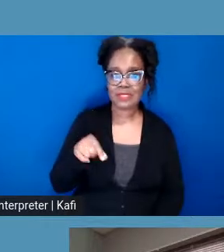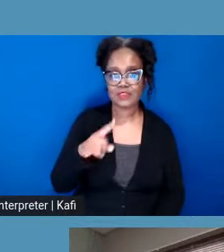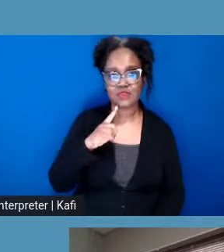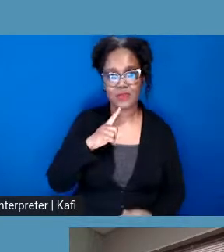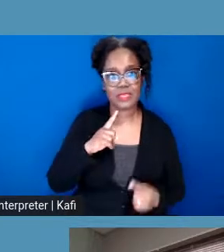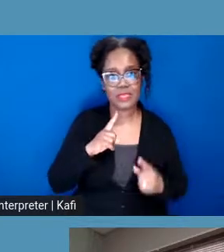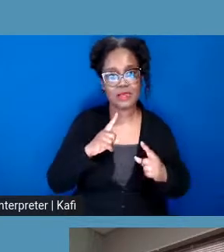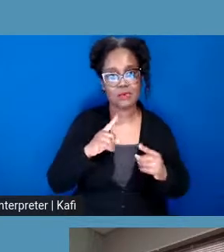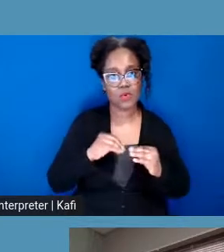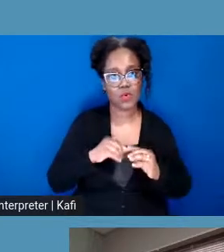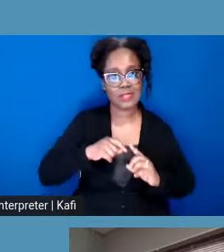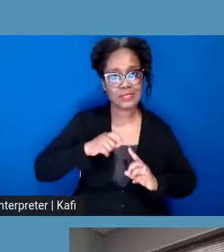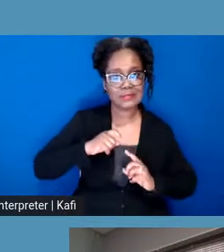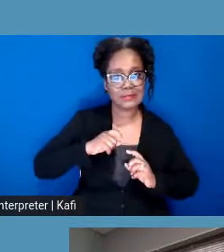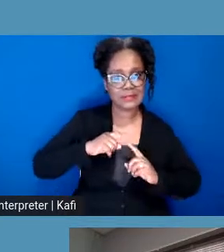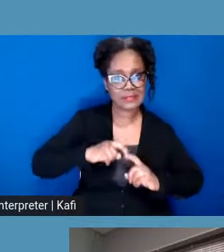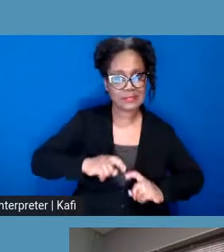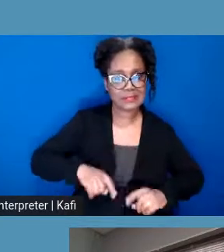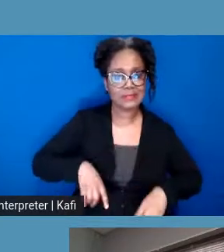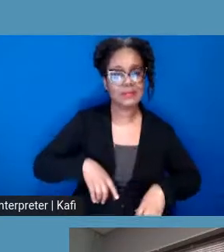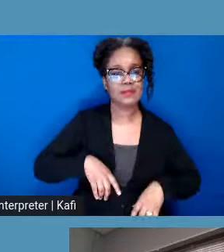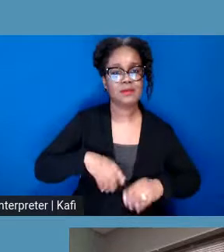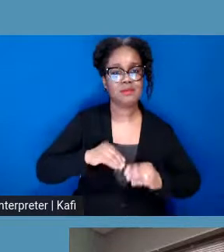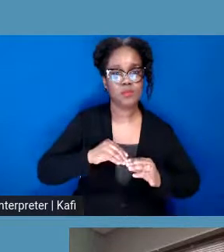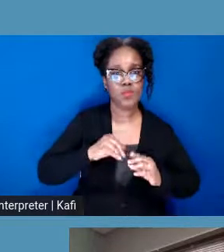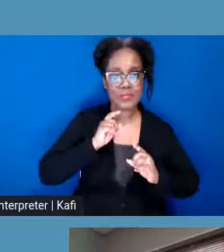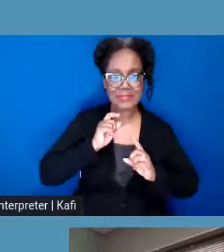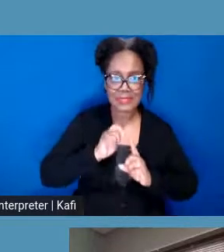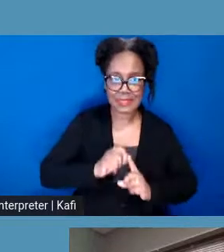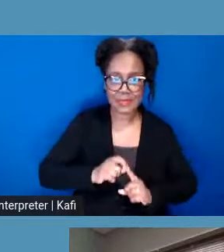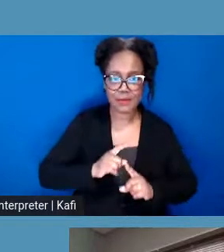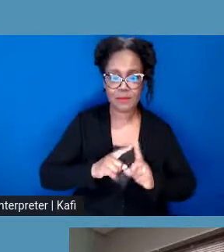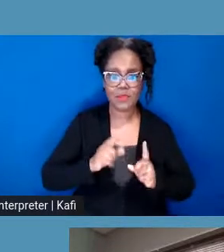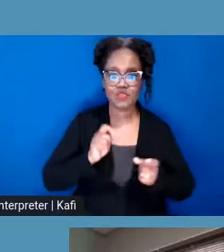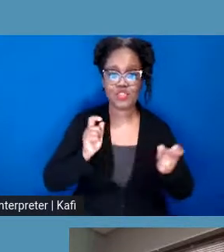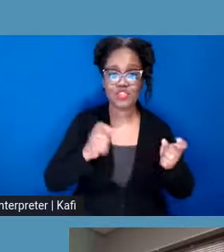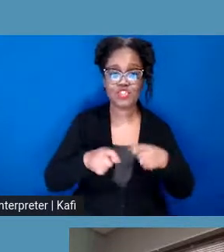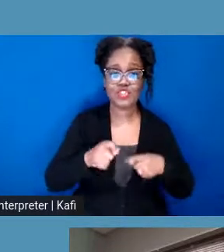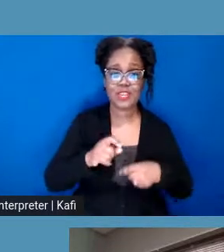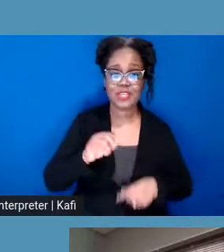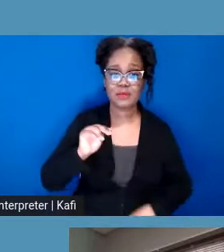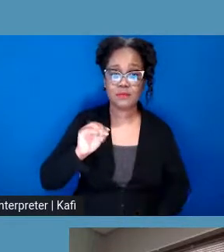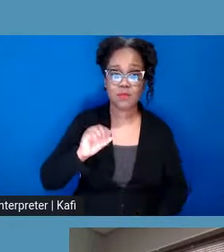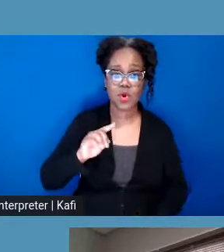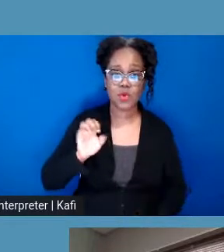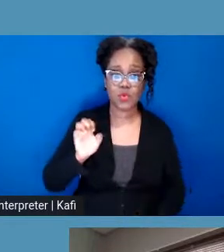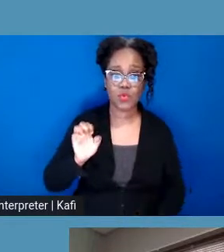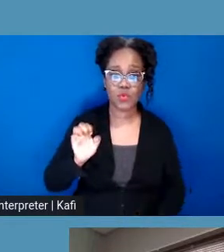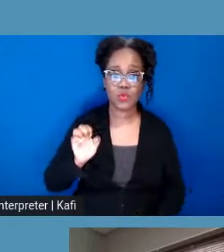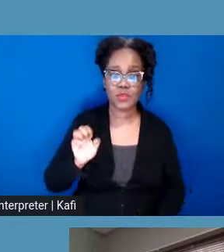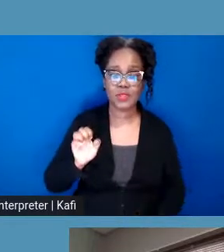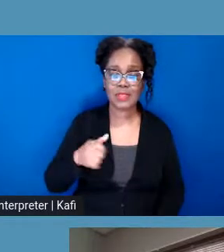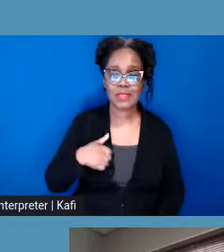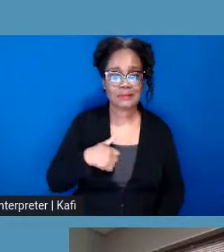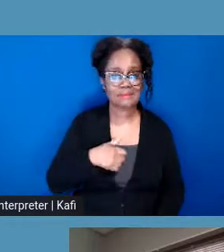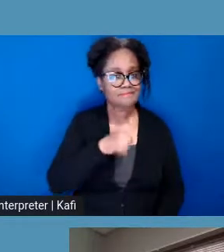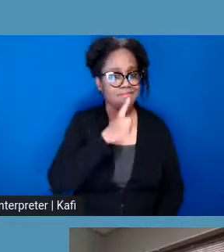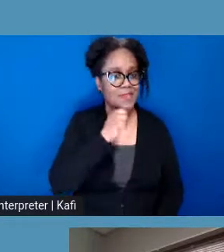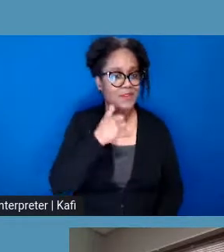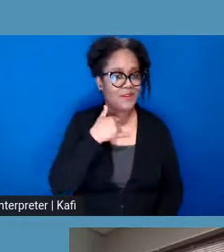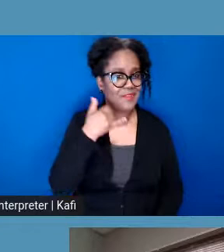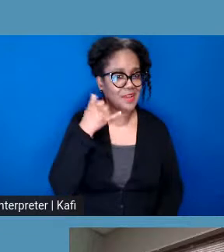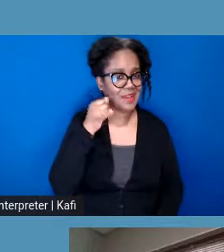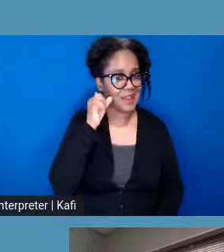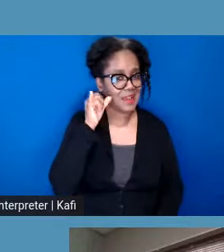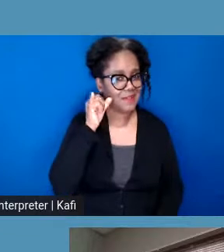can like get to a mode where you can like change the ISO and stuff like that if you want to get real into it. I don't have an iPhone, so I'm not as familiar with those,